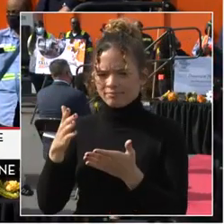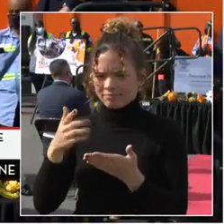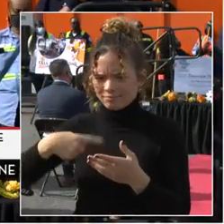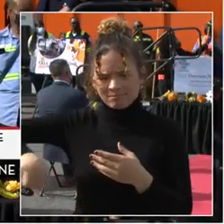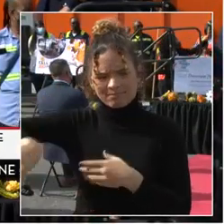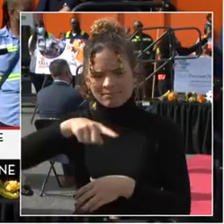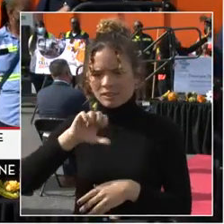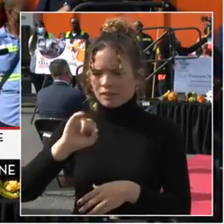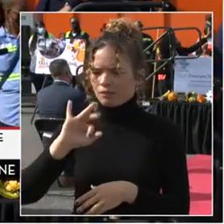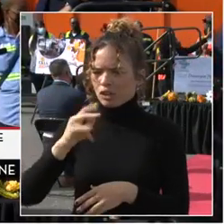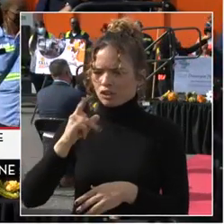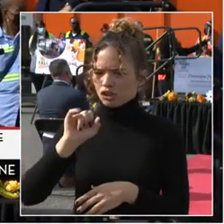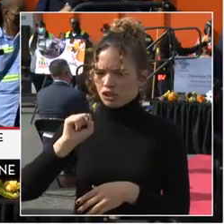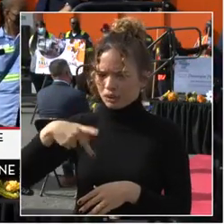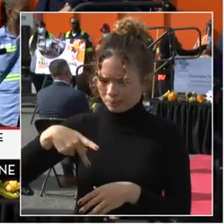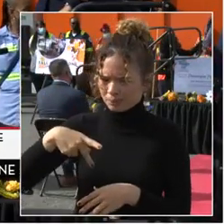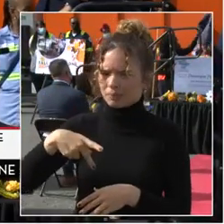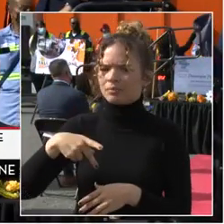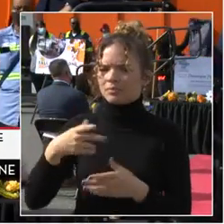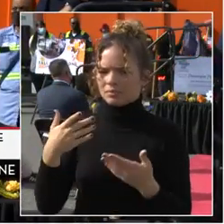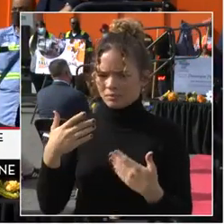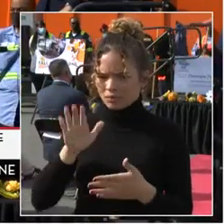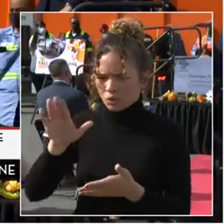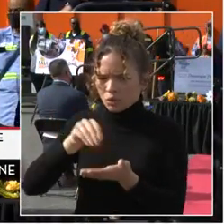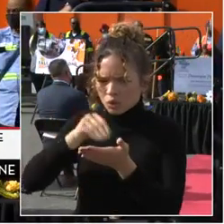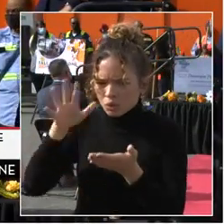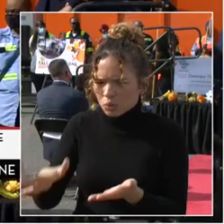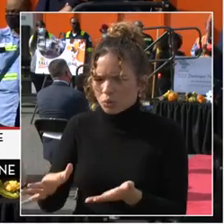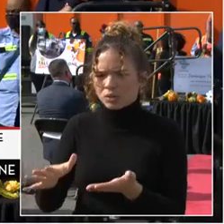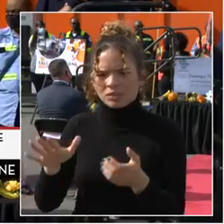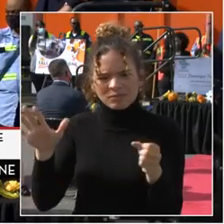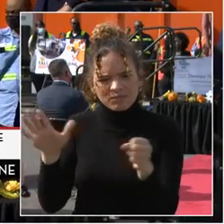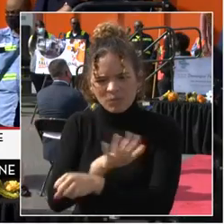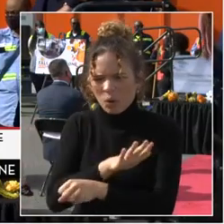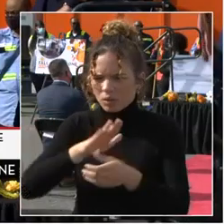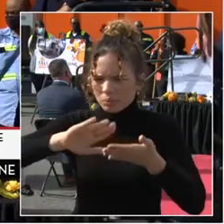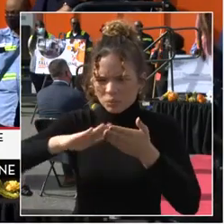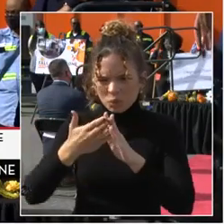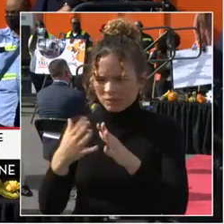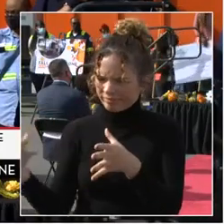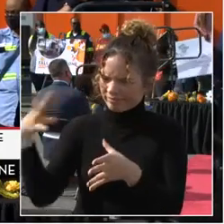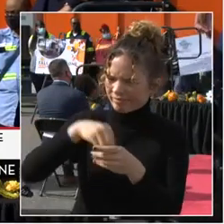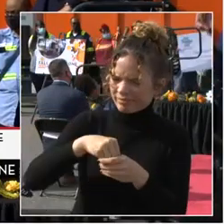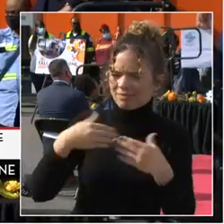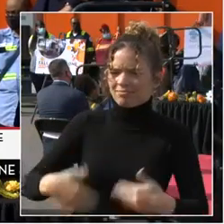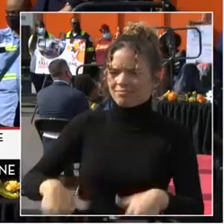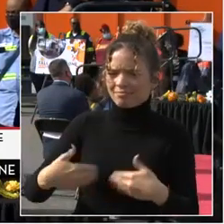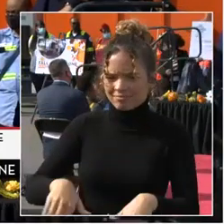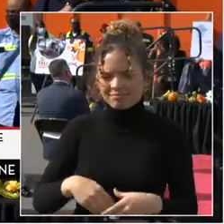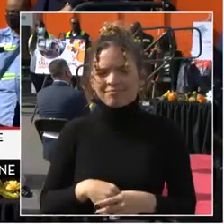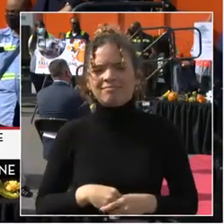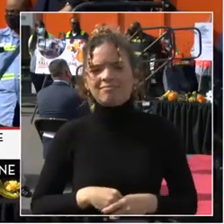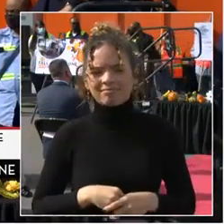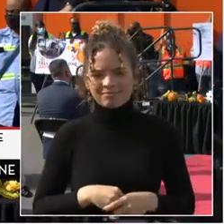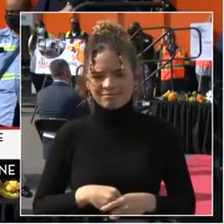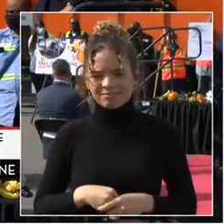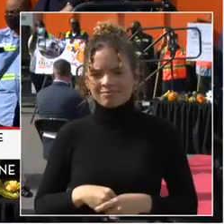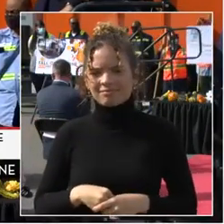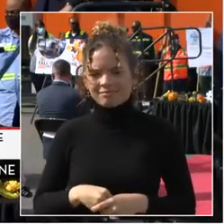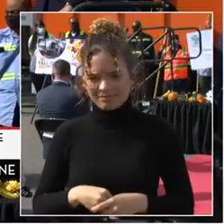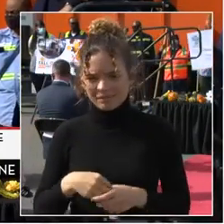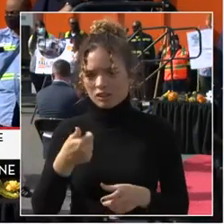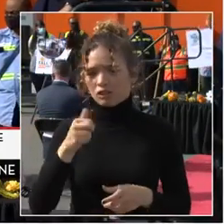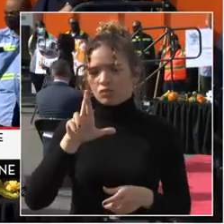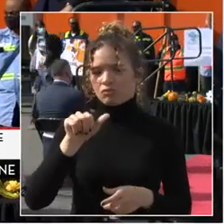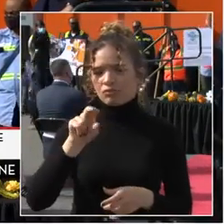the entire community. So with that, I want to ask Dr. Grant on OSSE's behalf